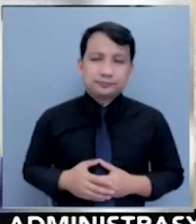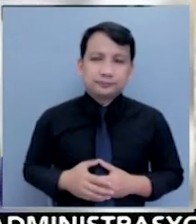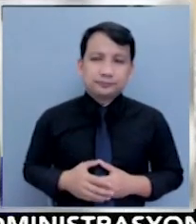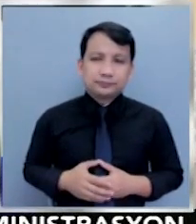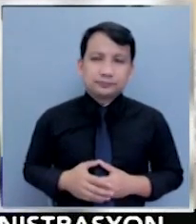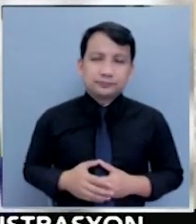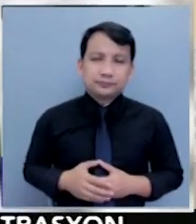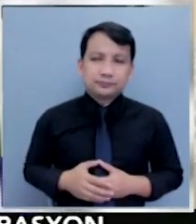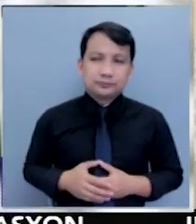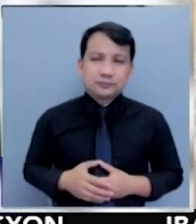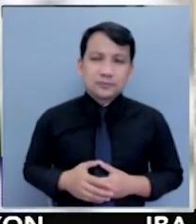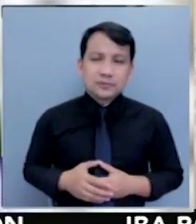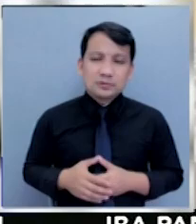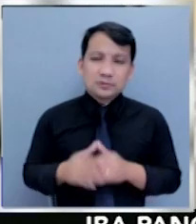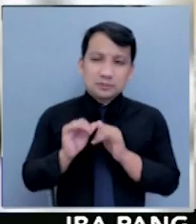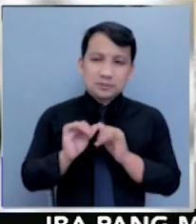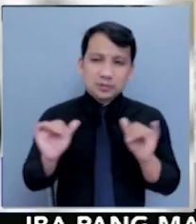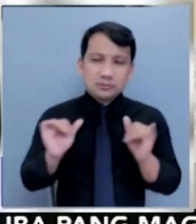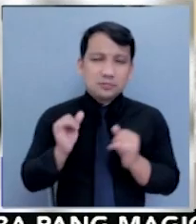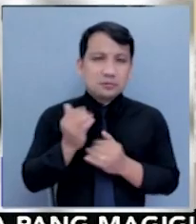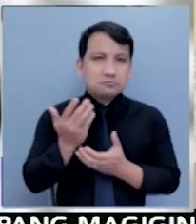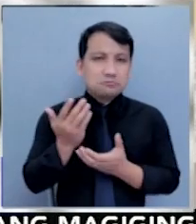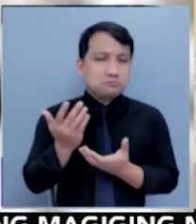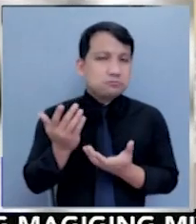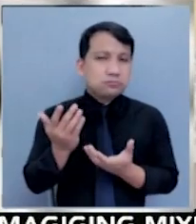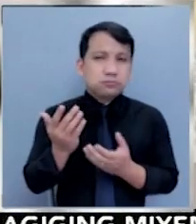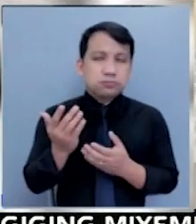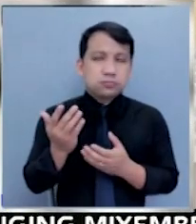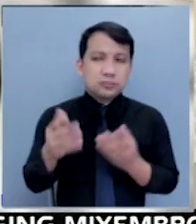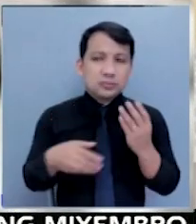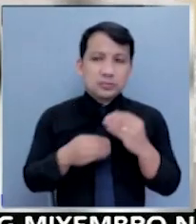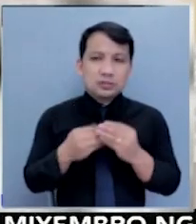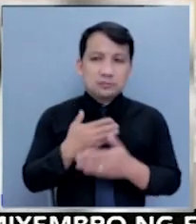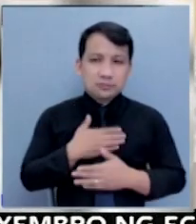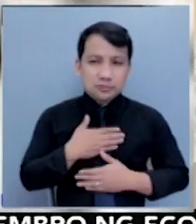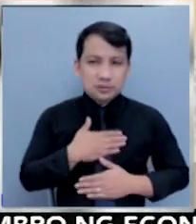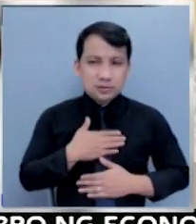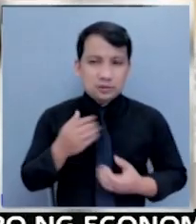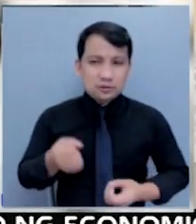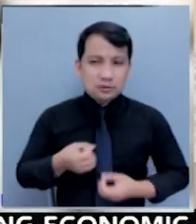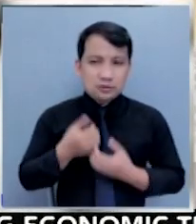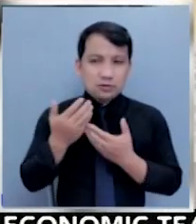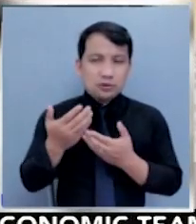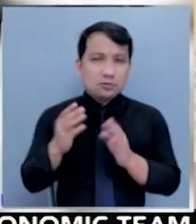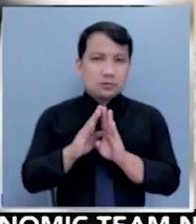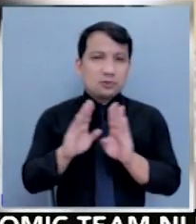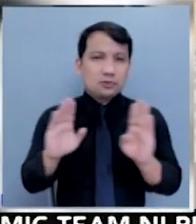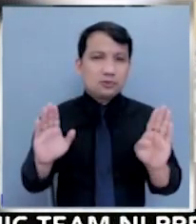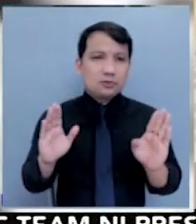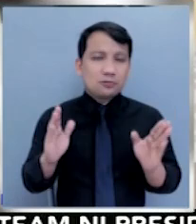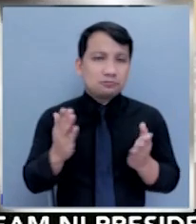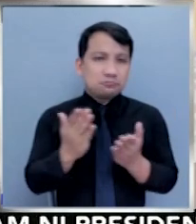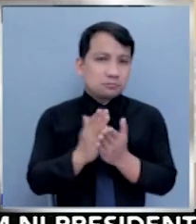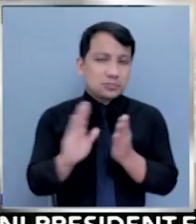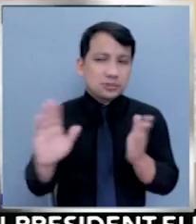At the same time, we are happy to open our doors to a